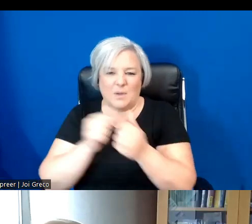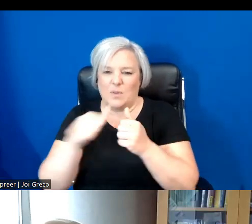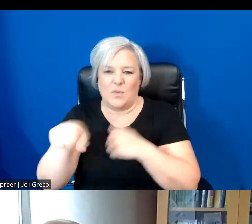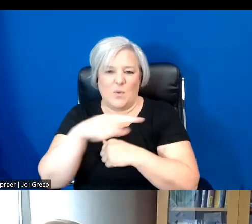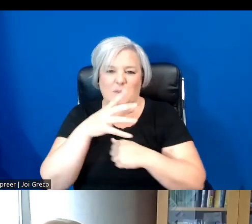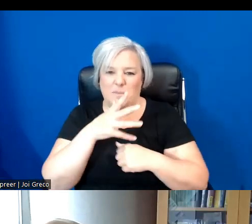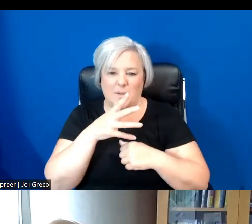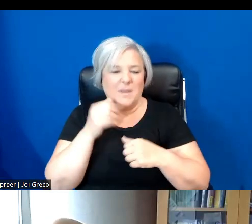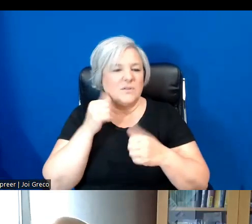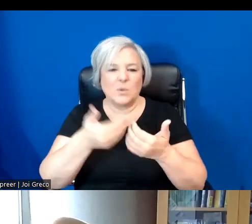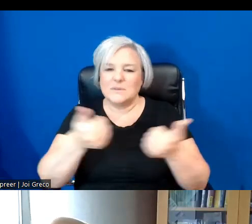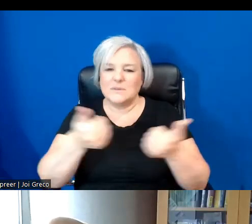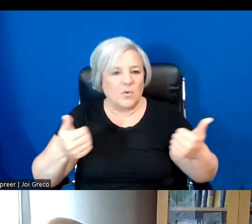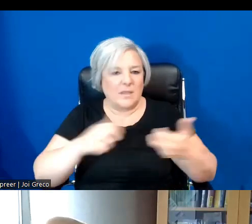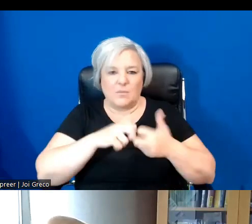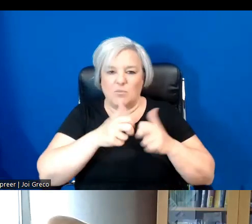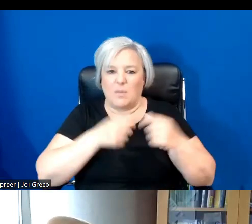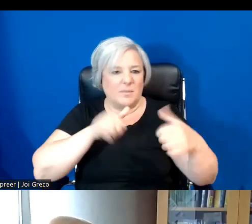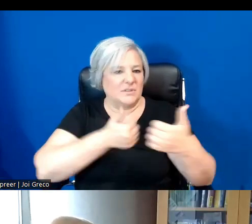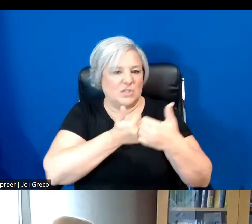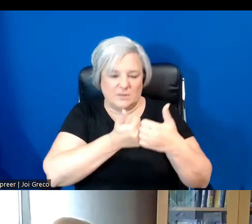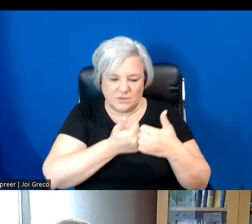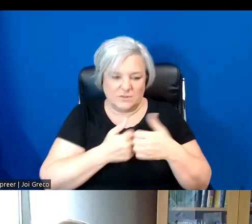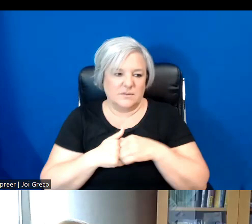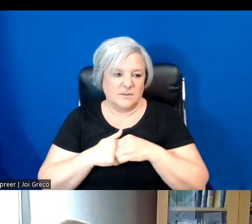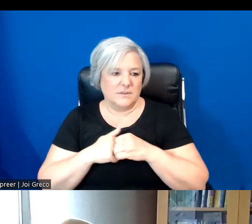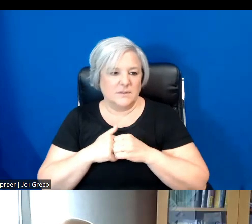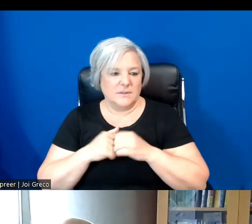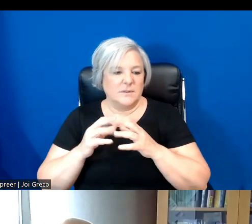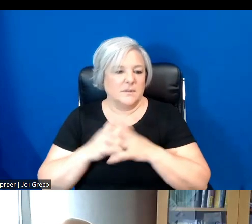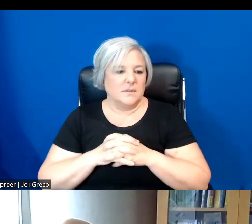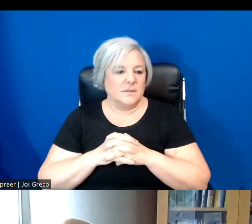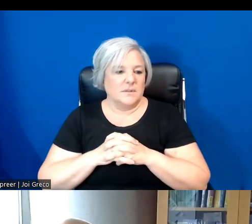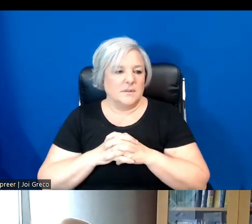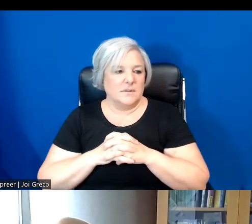and not separately in silos. So let's go to the next slide.